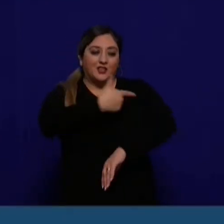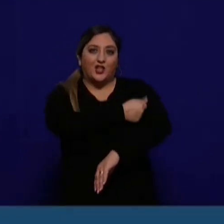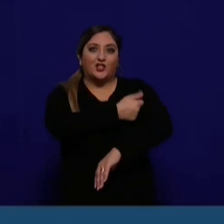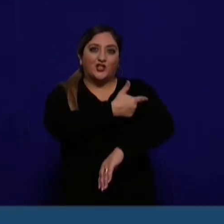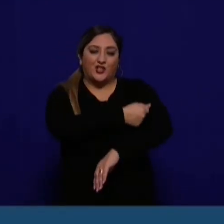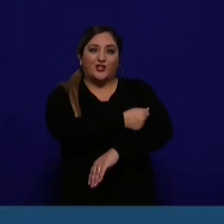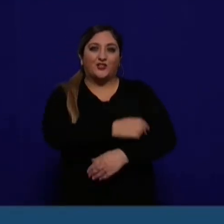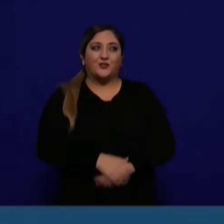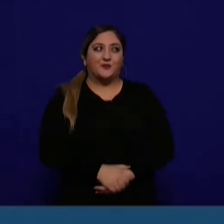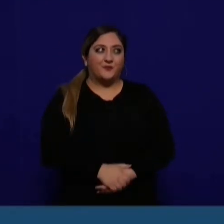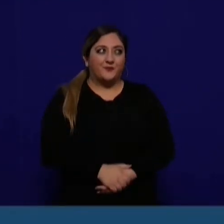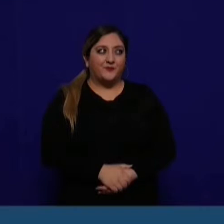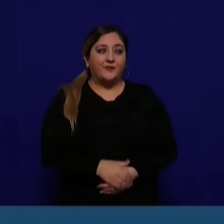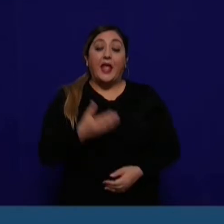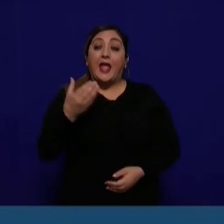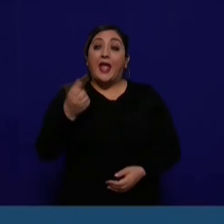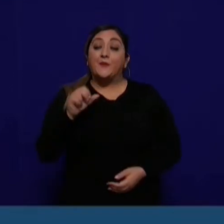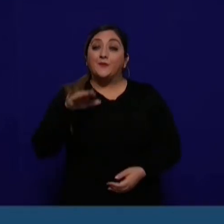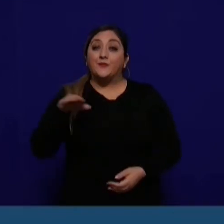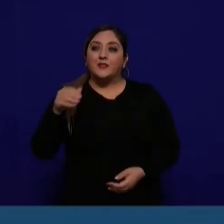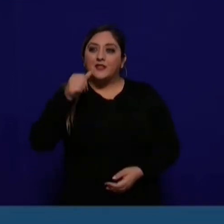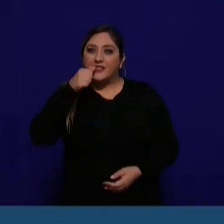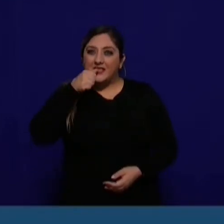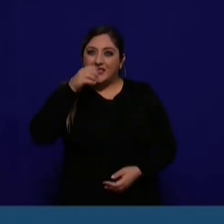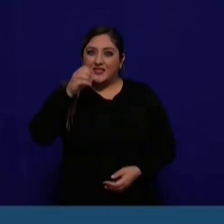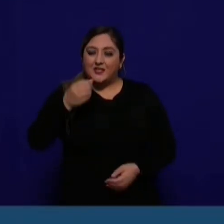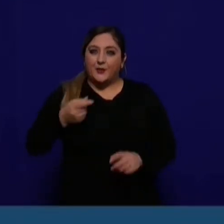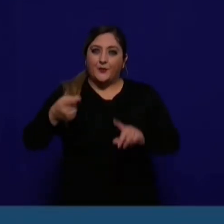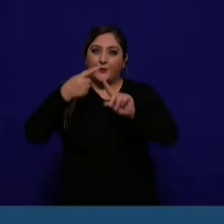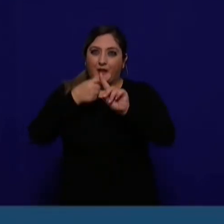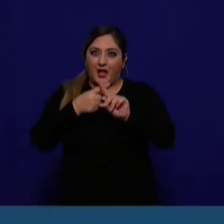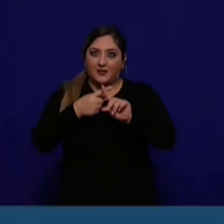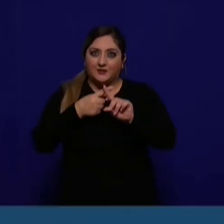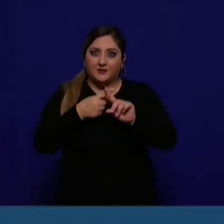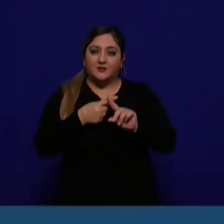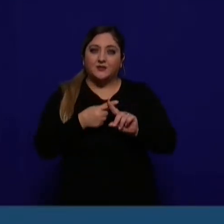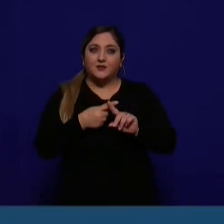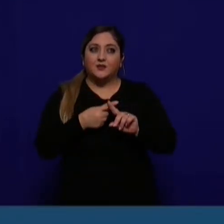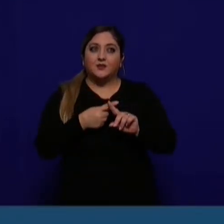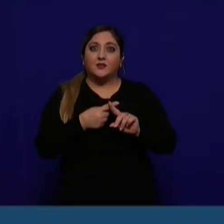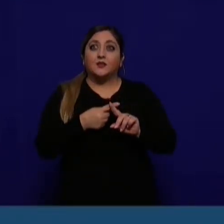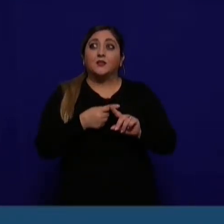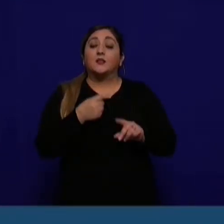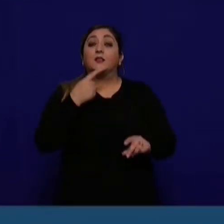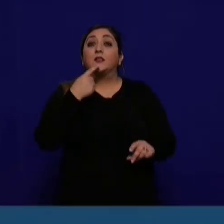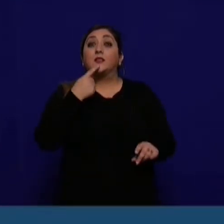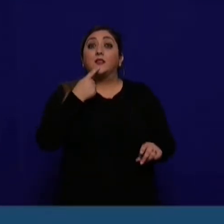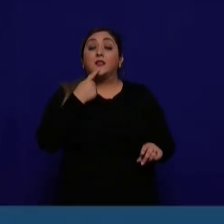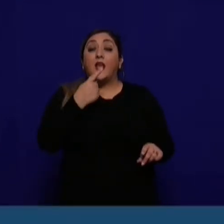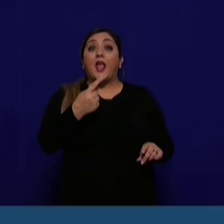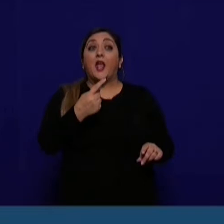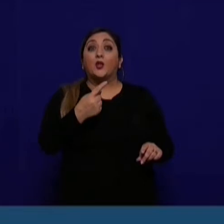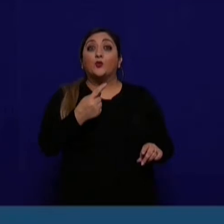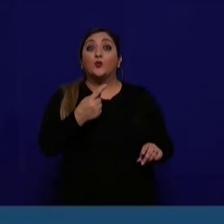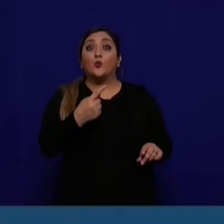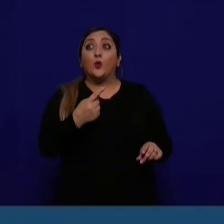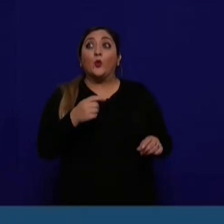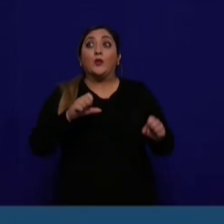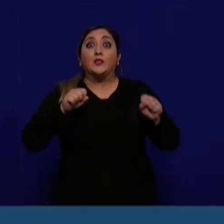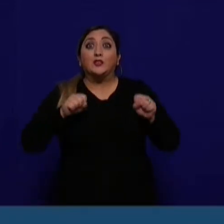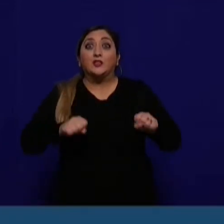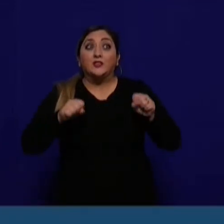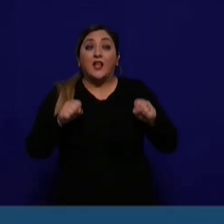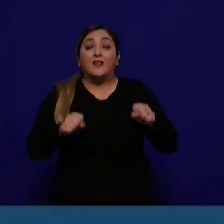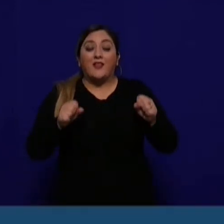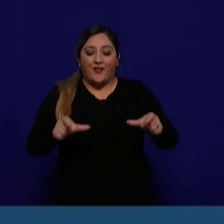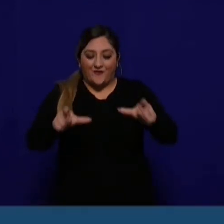nies li għandhom ta' etajiet il fuq minn 60 sena li għadhom qegħdin jibatulna għaliex propju huma ma kienu xirċivew l-invit.